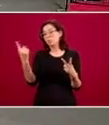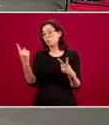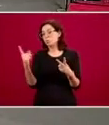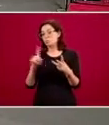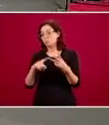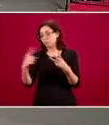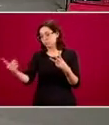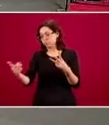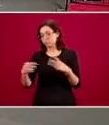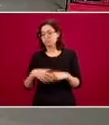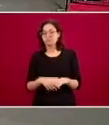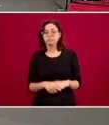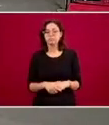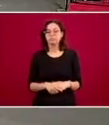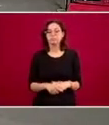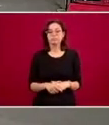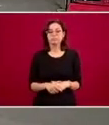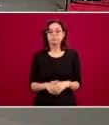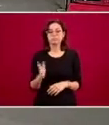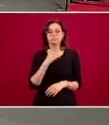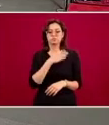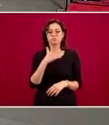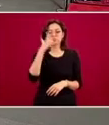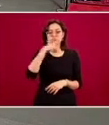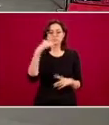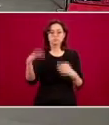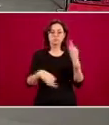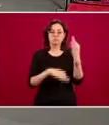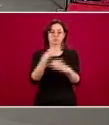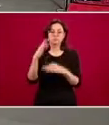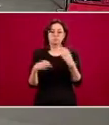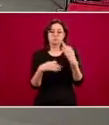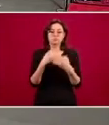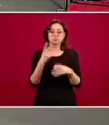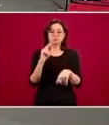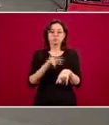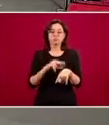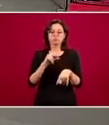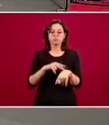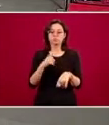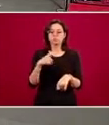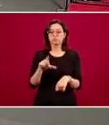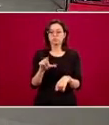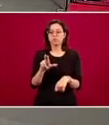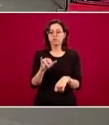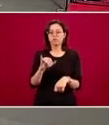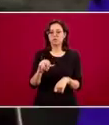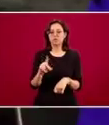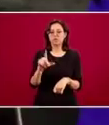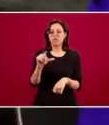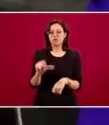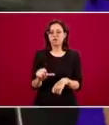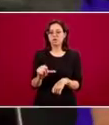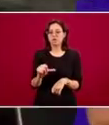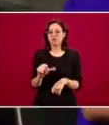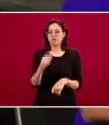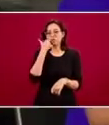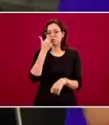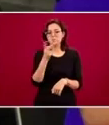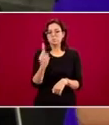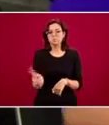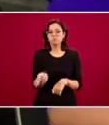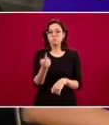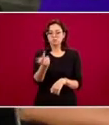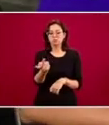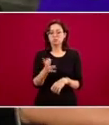Let's see if we can deal with 2 or 3 questions. Thank you. Dr. Quijada, I want to ask you, do